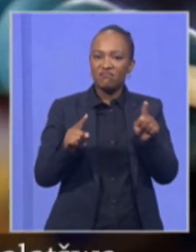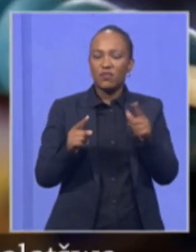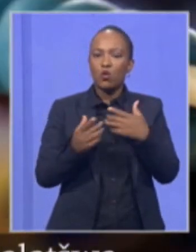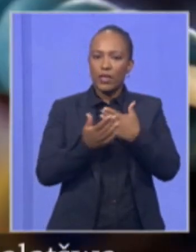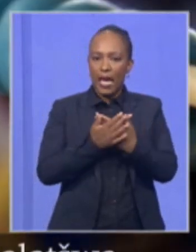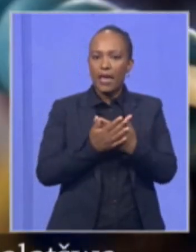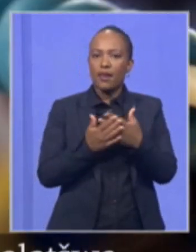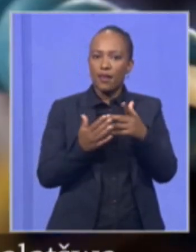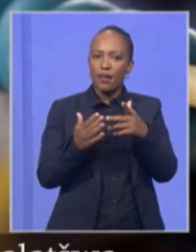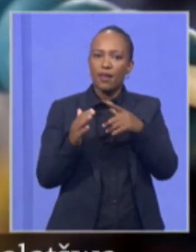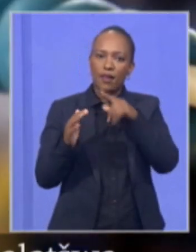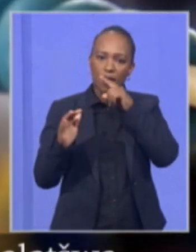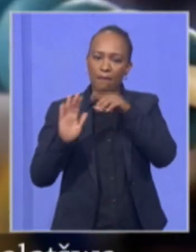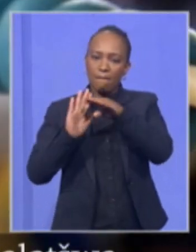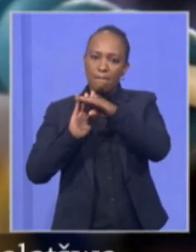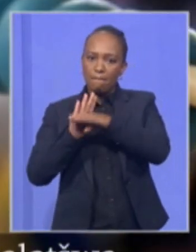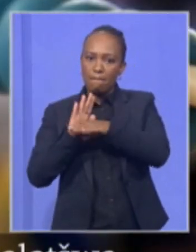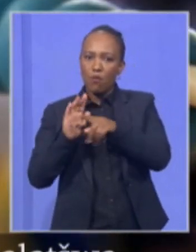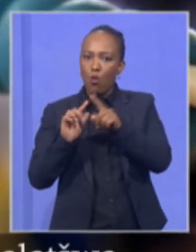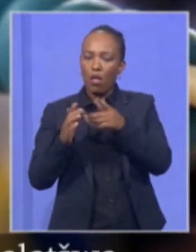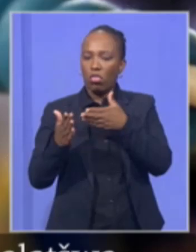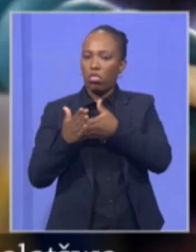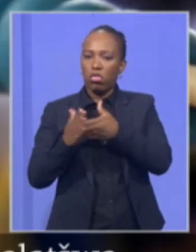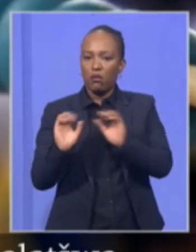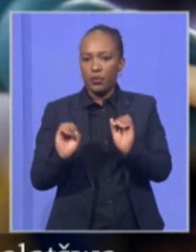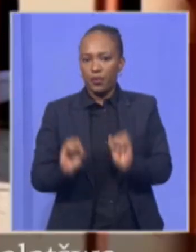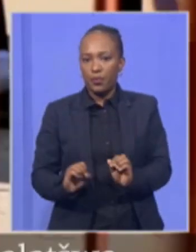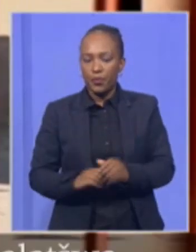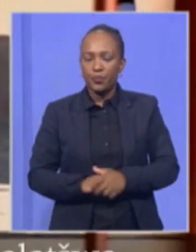go fihlela lenaneo le ntle le mapheko.